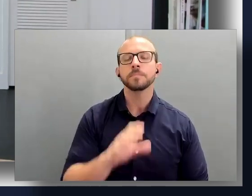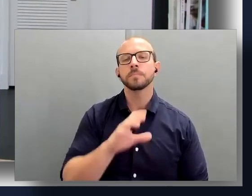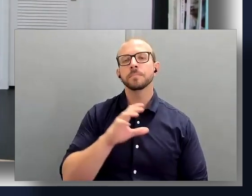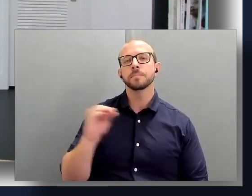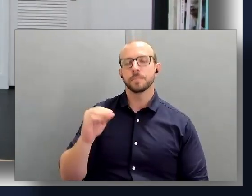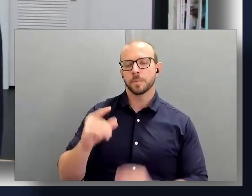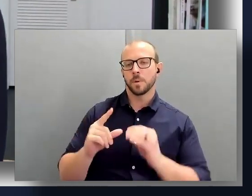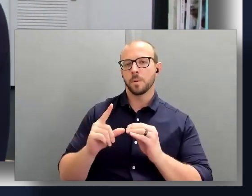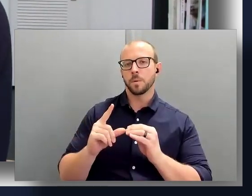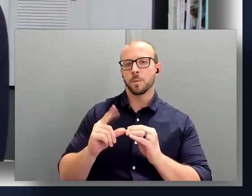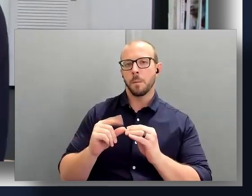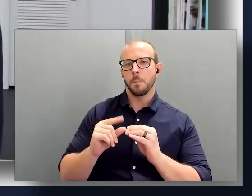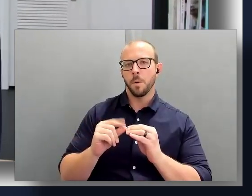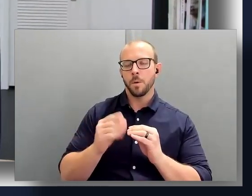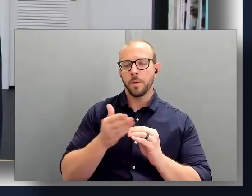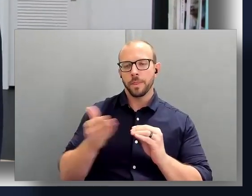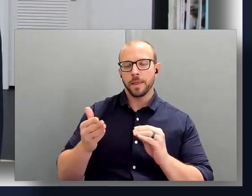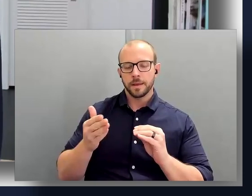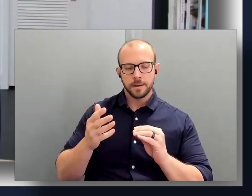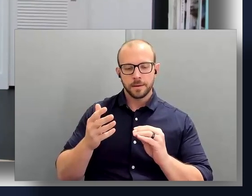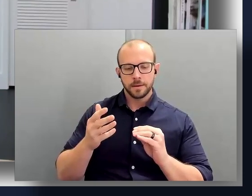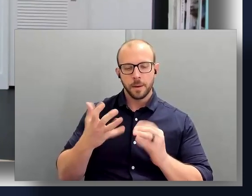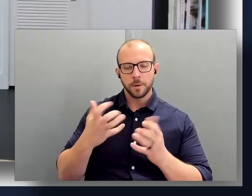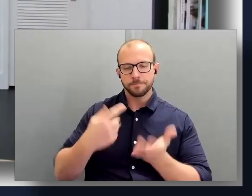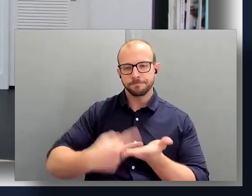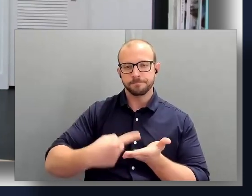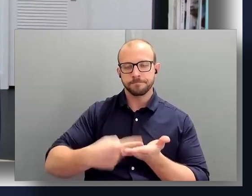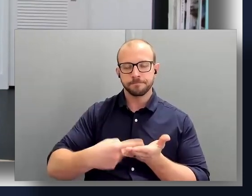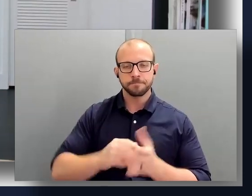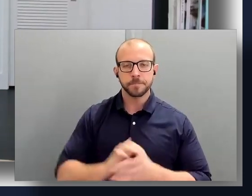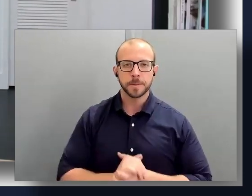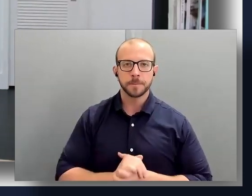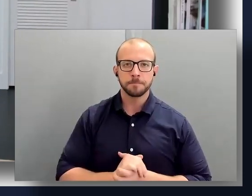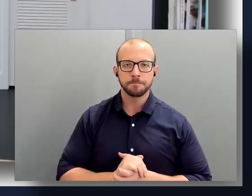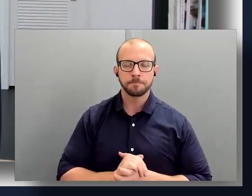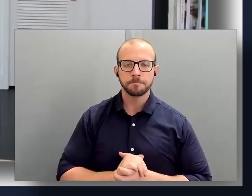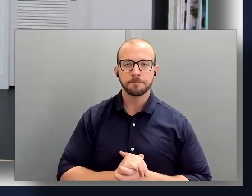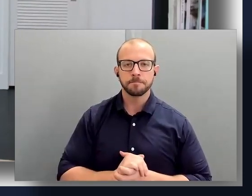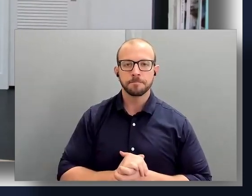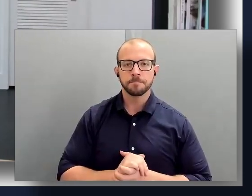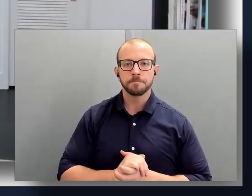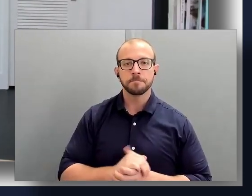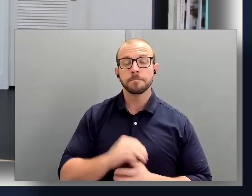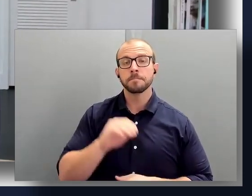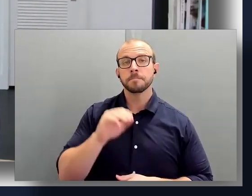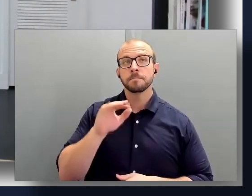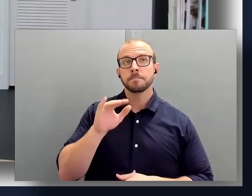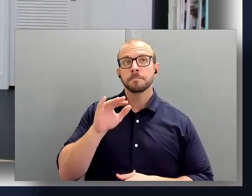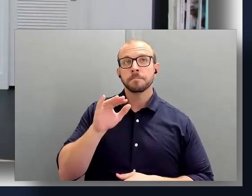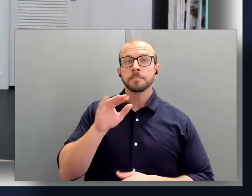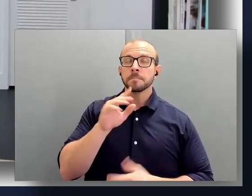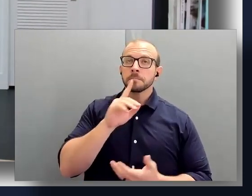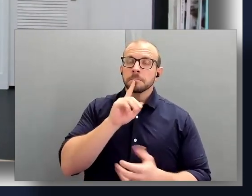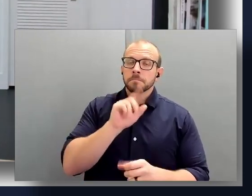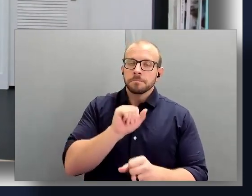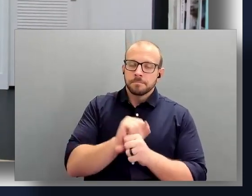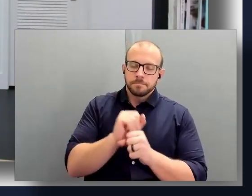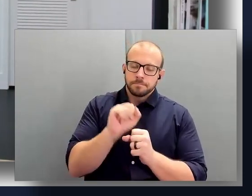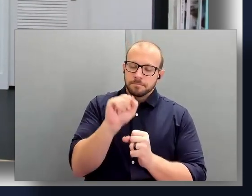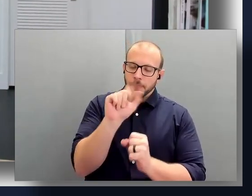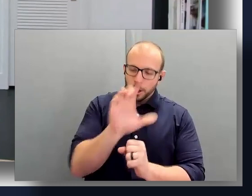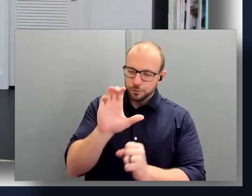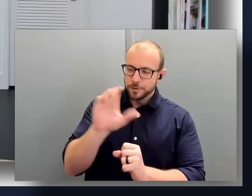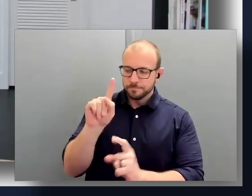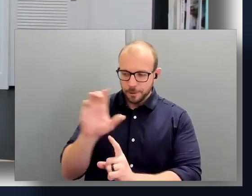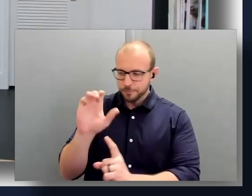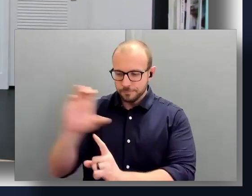there's also one other thing that I want to talk a little bit about. There's been hundreds